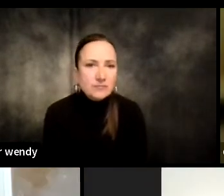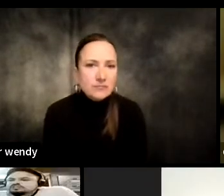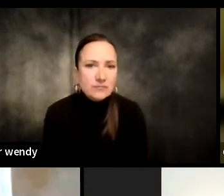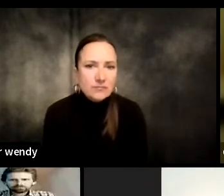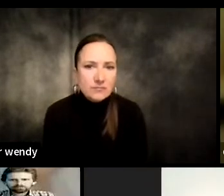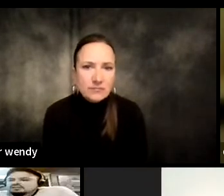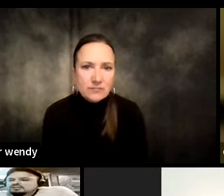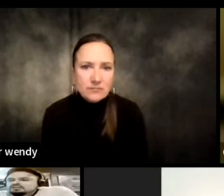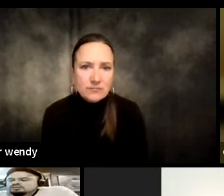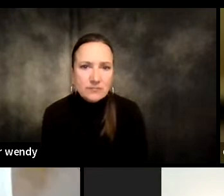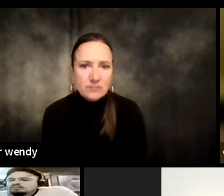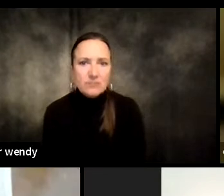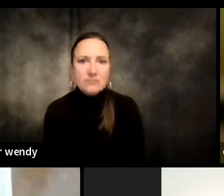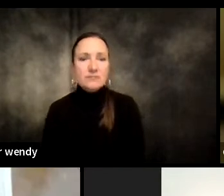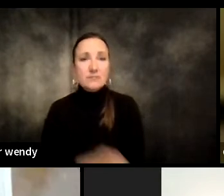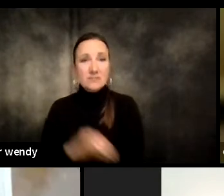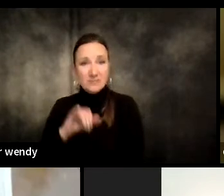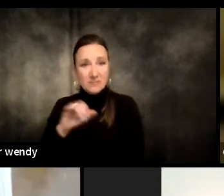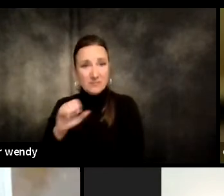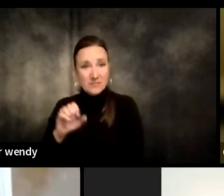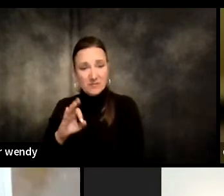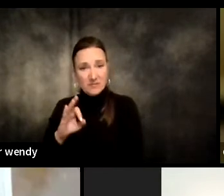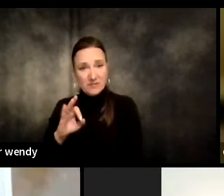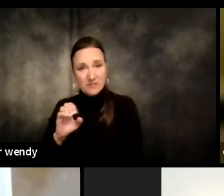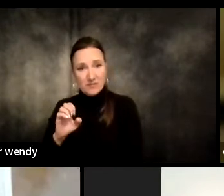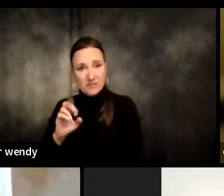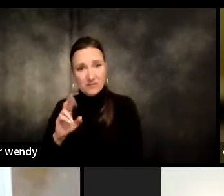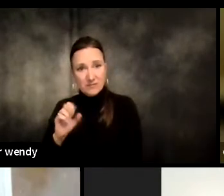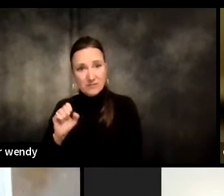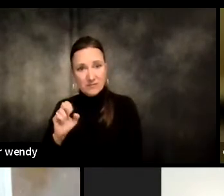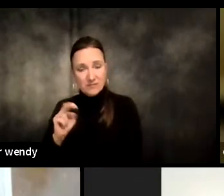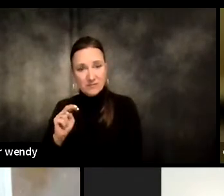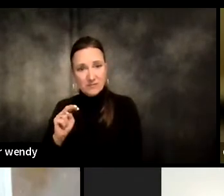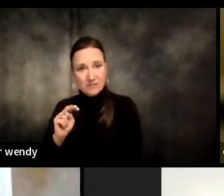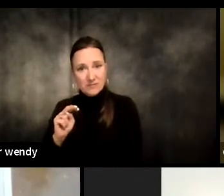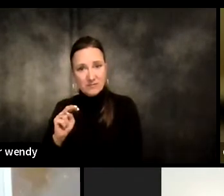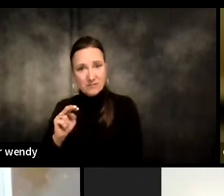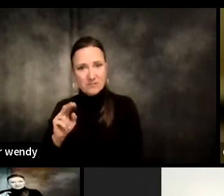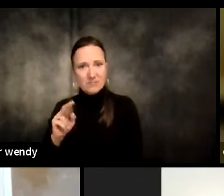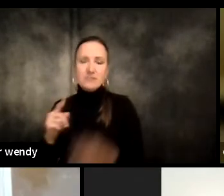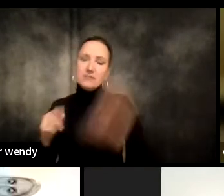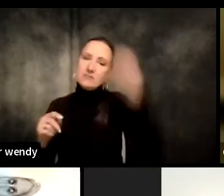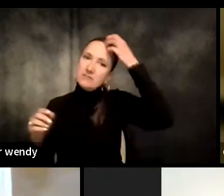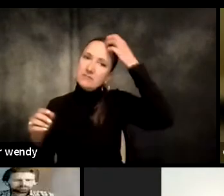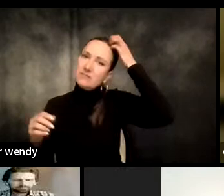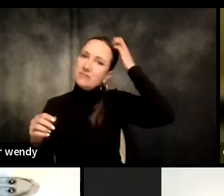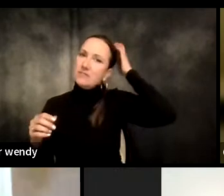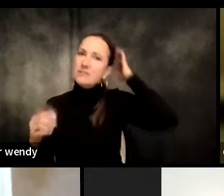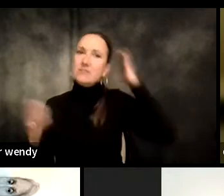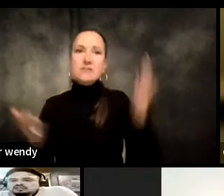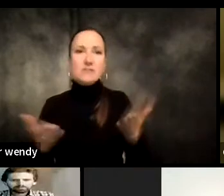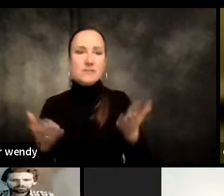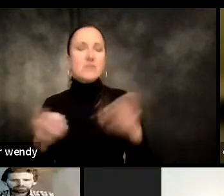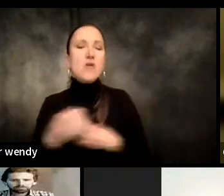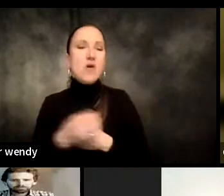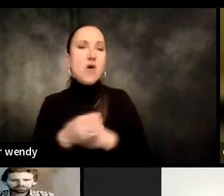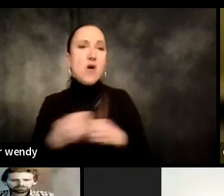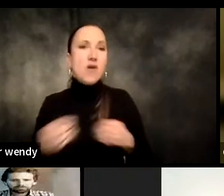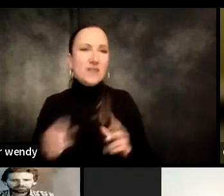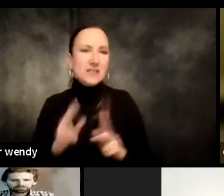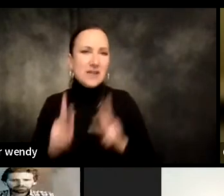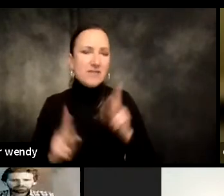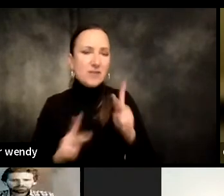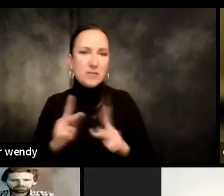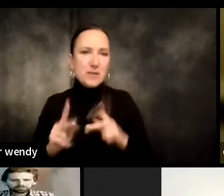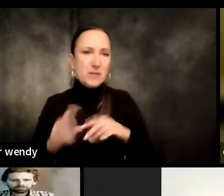Ms. Jefferson, are you here on behalf of one of those offices? Oh, you took your hand down. Yes, I am. I'm here with the Office of the People's Counsel. Okay,